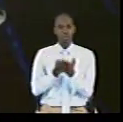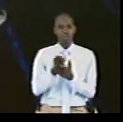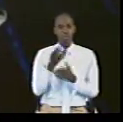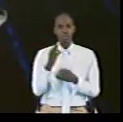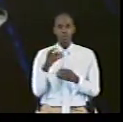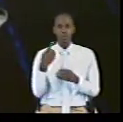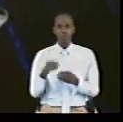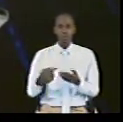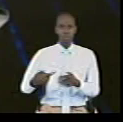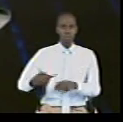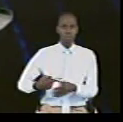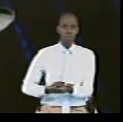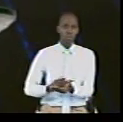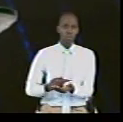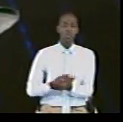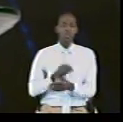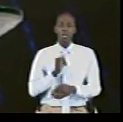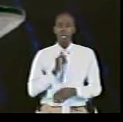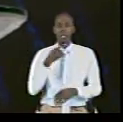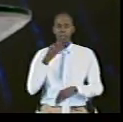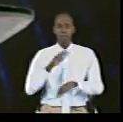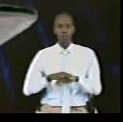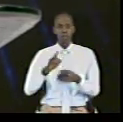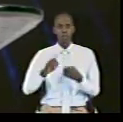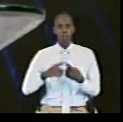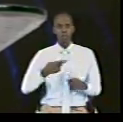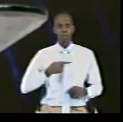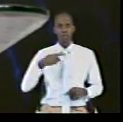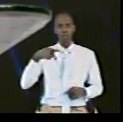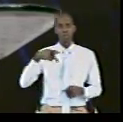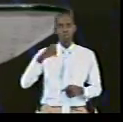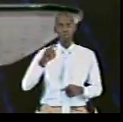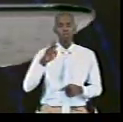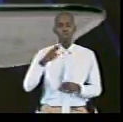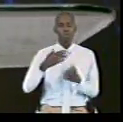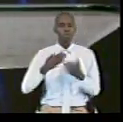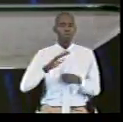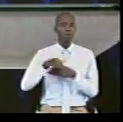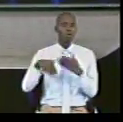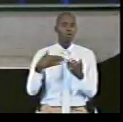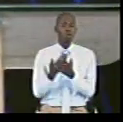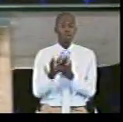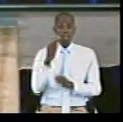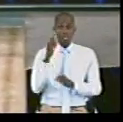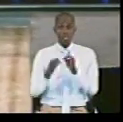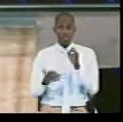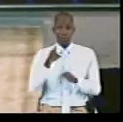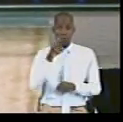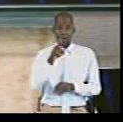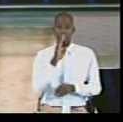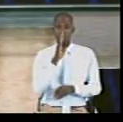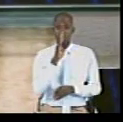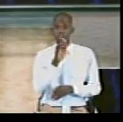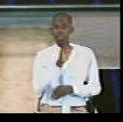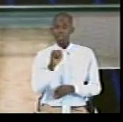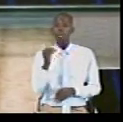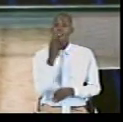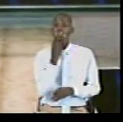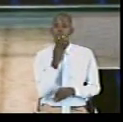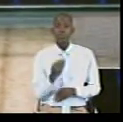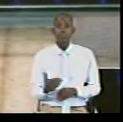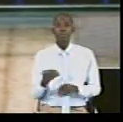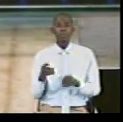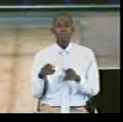said unto Peter before them all, if thou, being a Jew, livest after